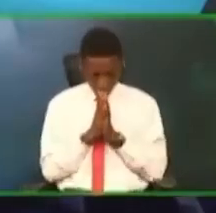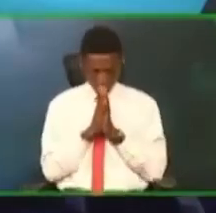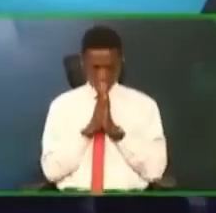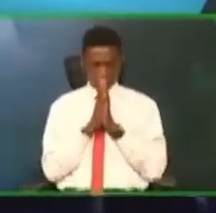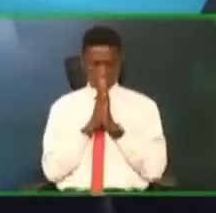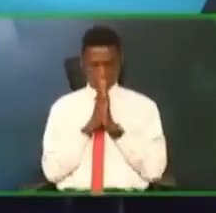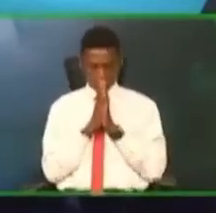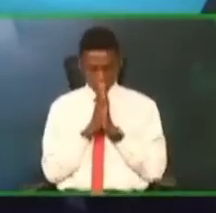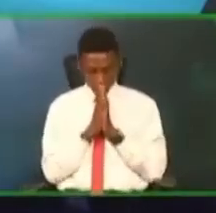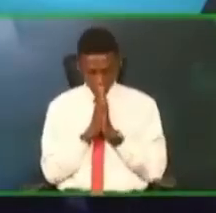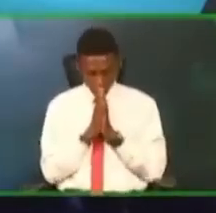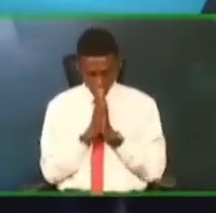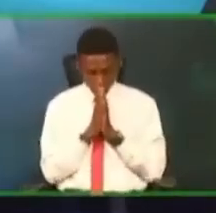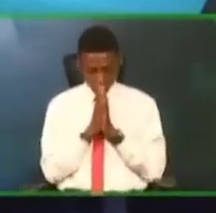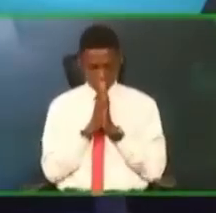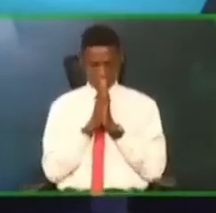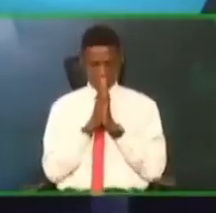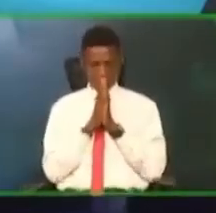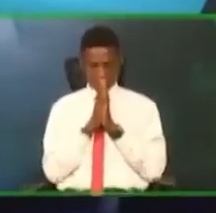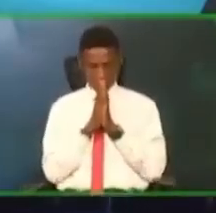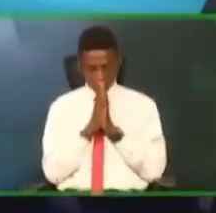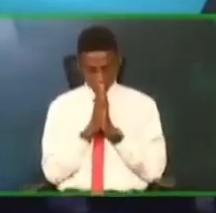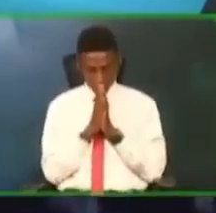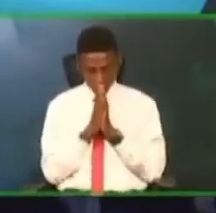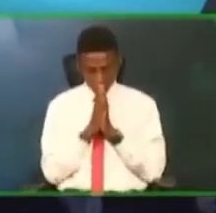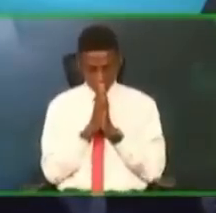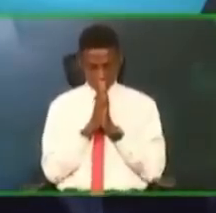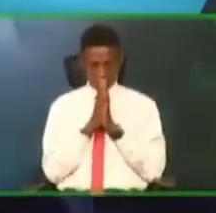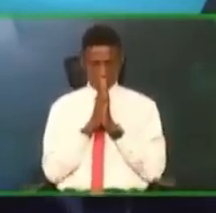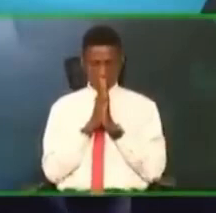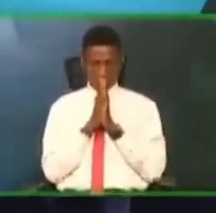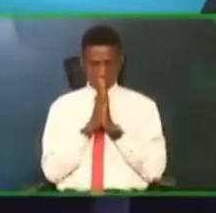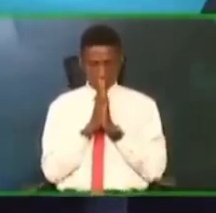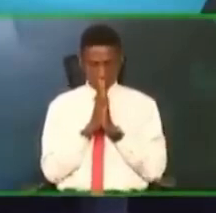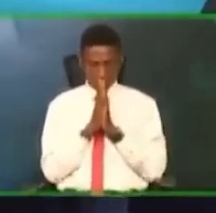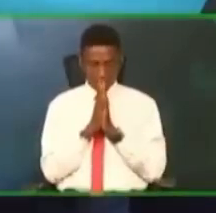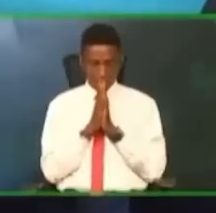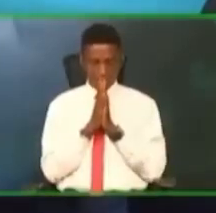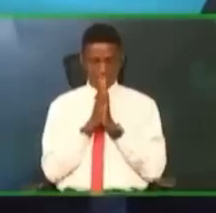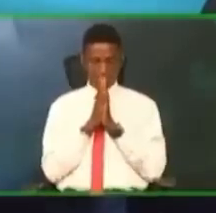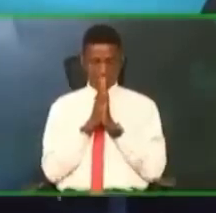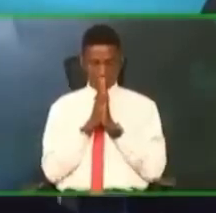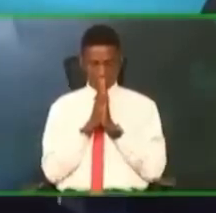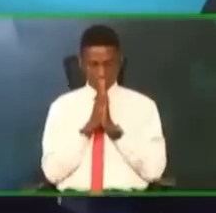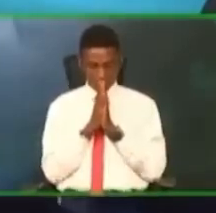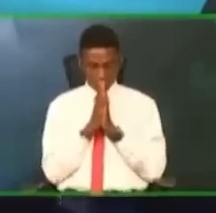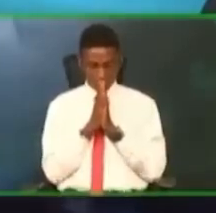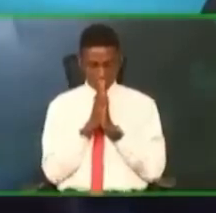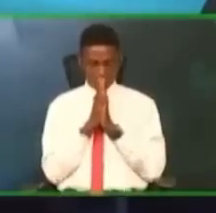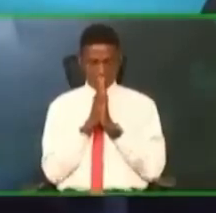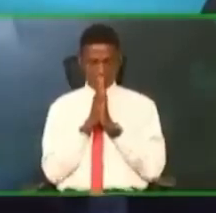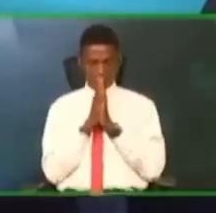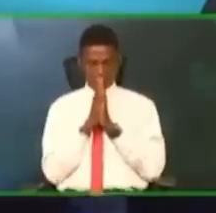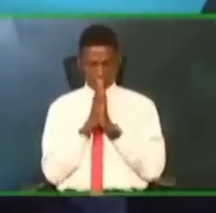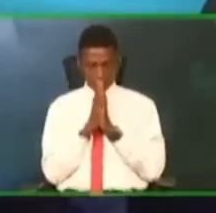Shabregete palakatoshka lebrendeges. Kasafrate perekoshka lebrendege baratus yata.